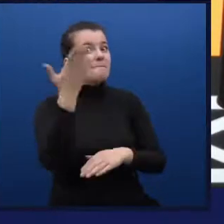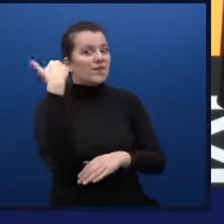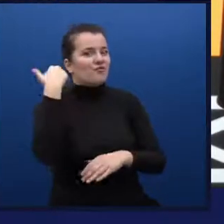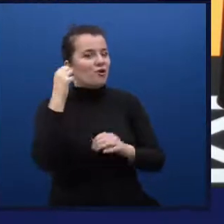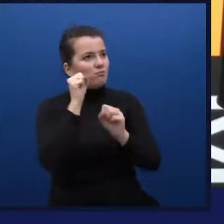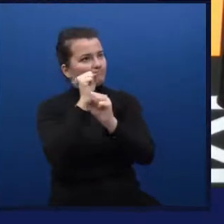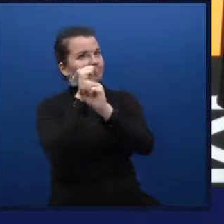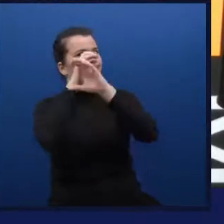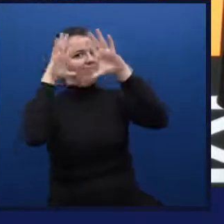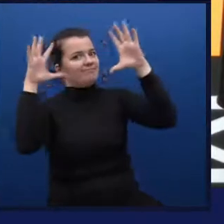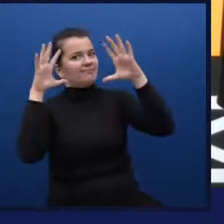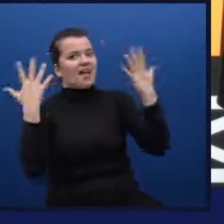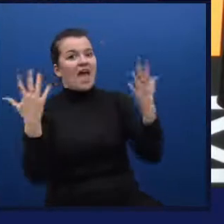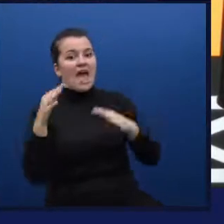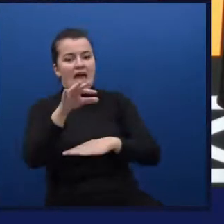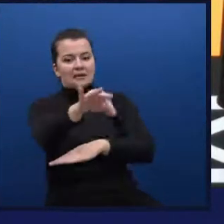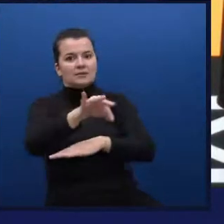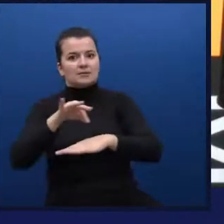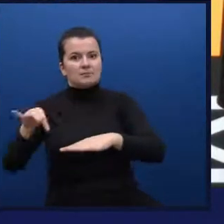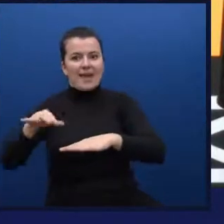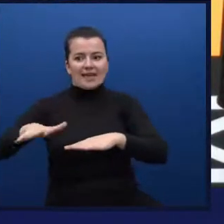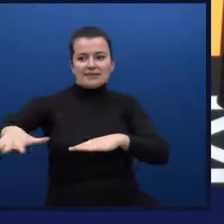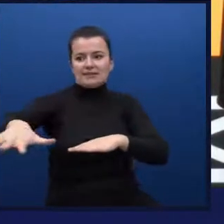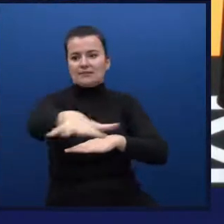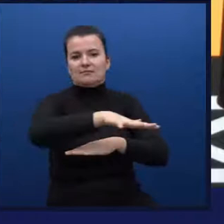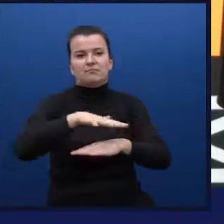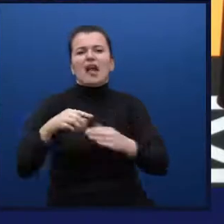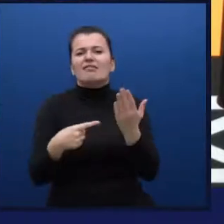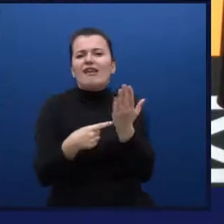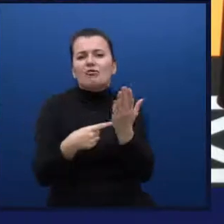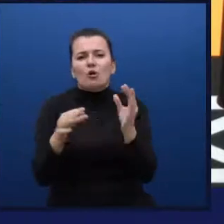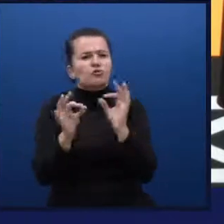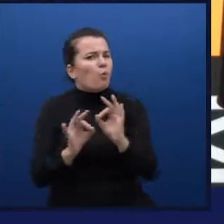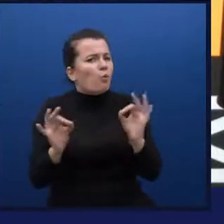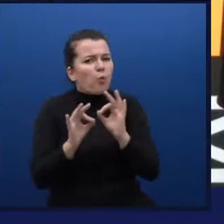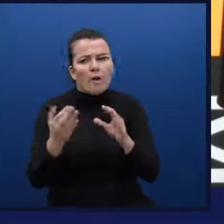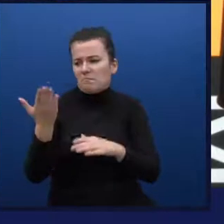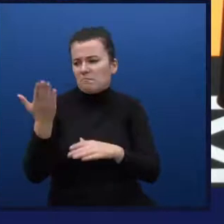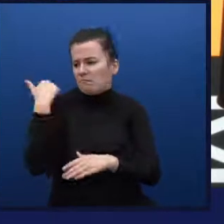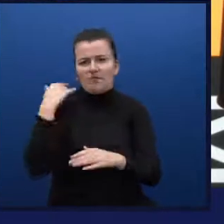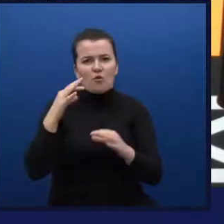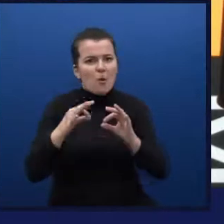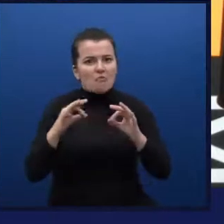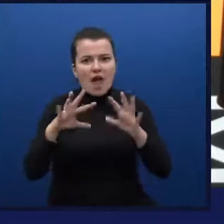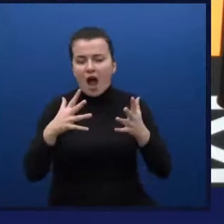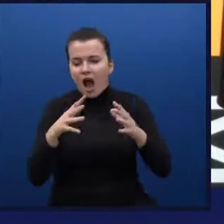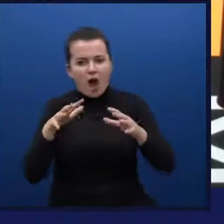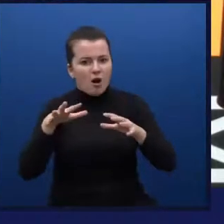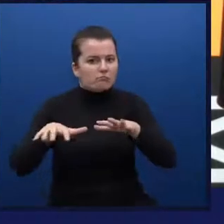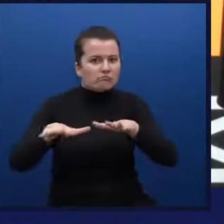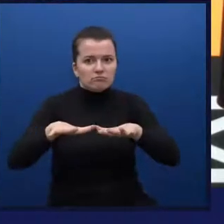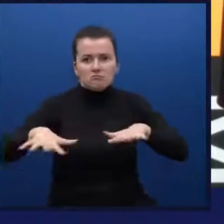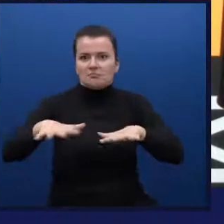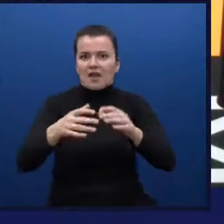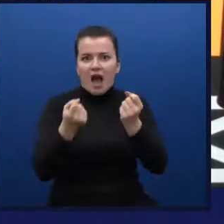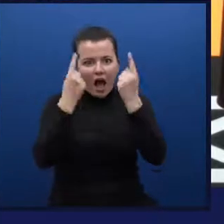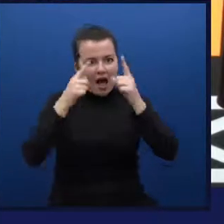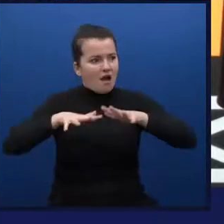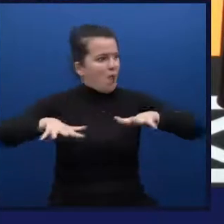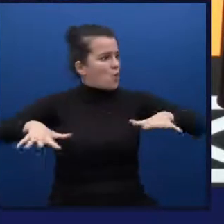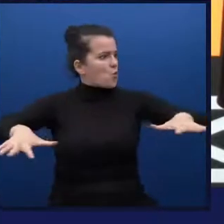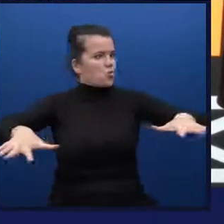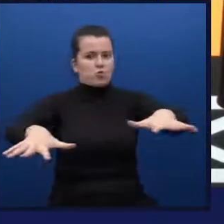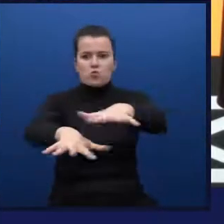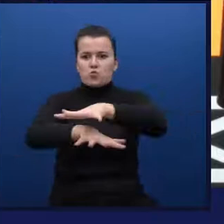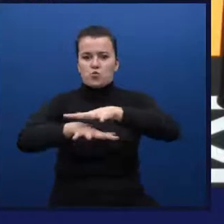of spatial mapping wasn't available. The technology didn't exist in respect to understanding the surrounding areas. The drone itself